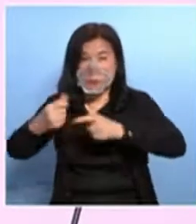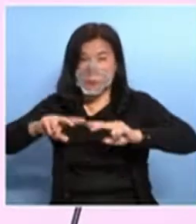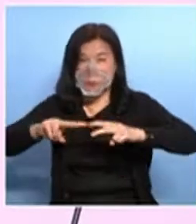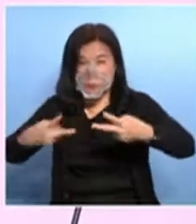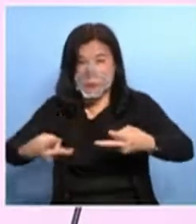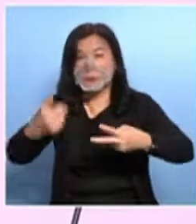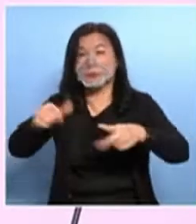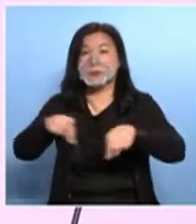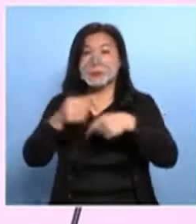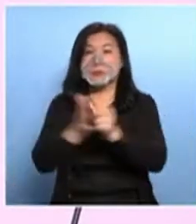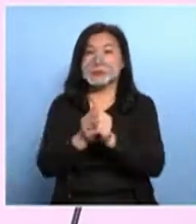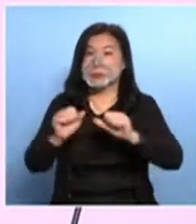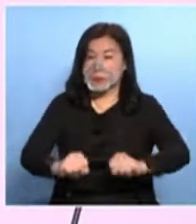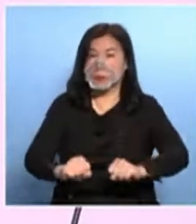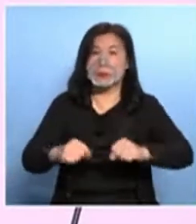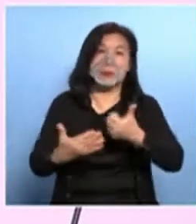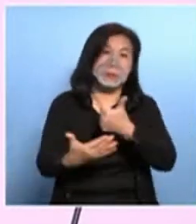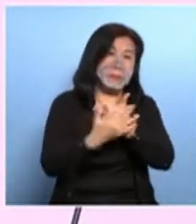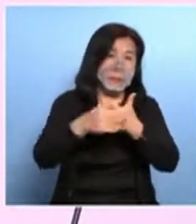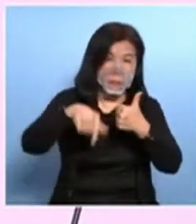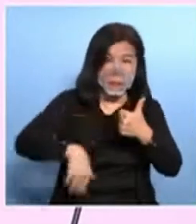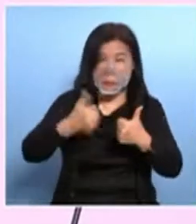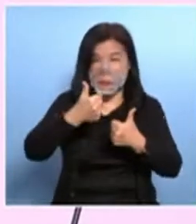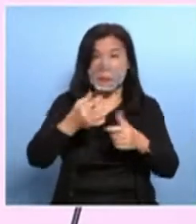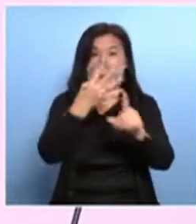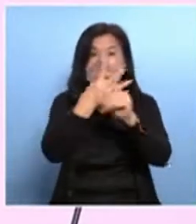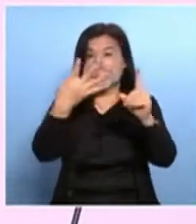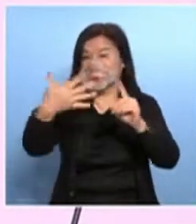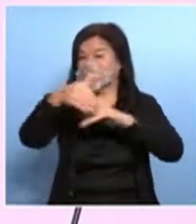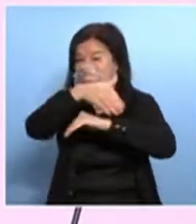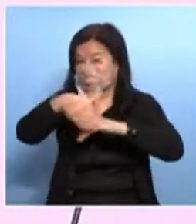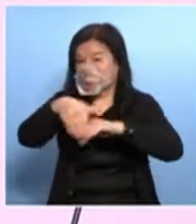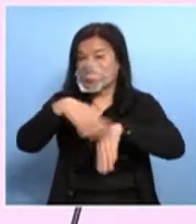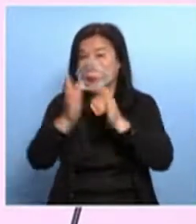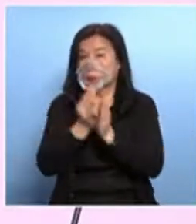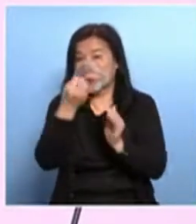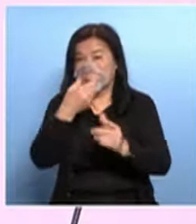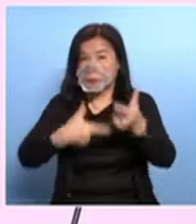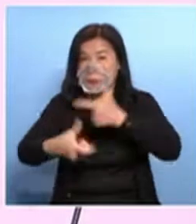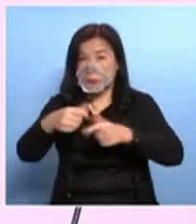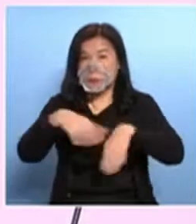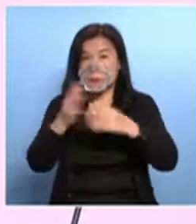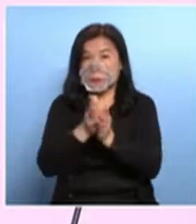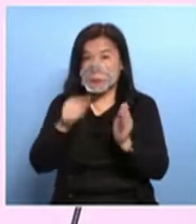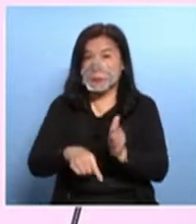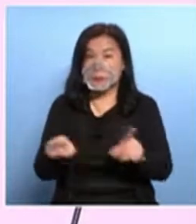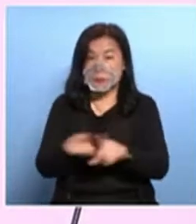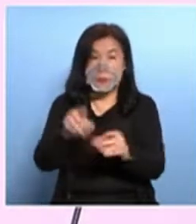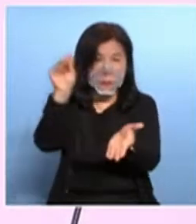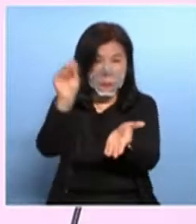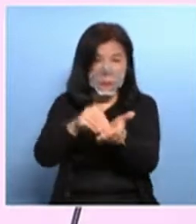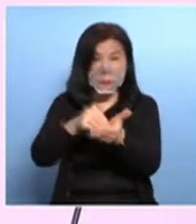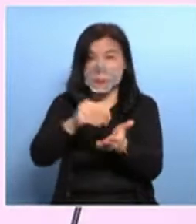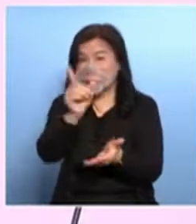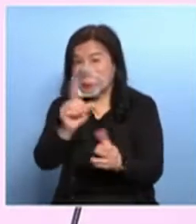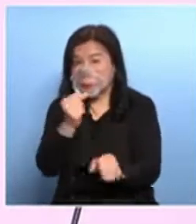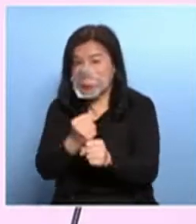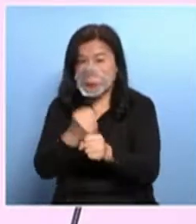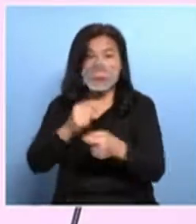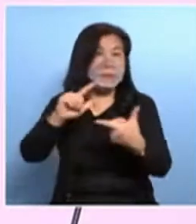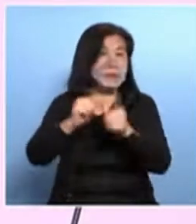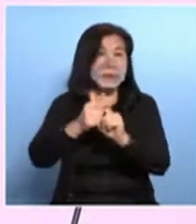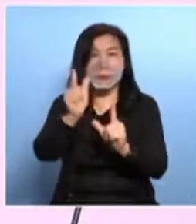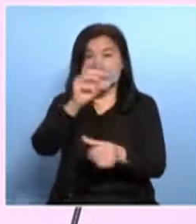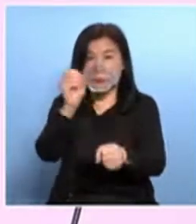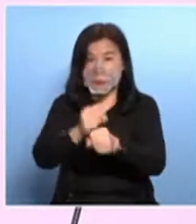global economic growth and provide the most solid foundation for Hong Kong to prosper and develop. The 14th Five-Year Plan establishes a clear